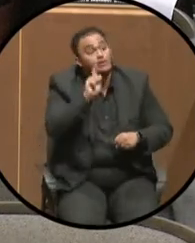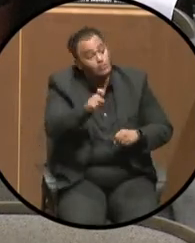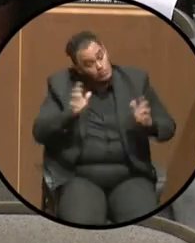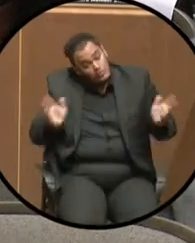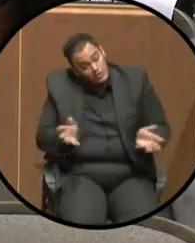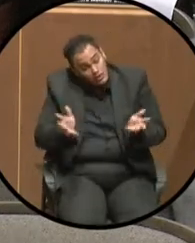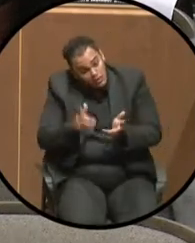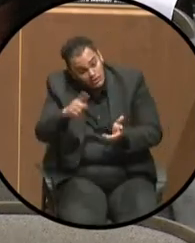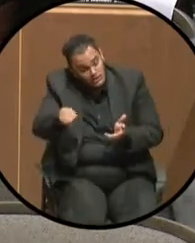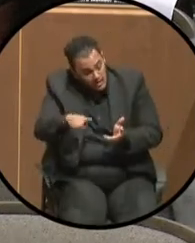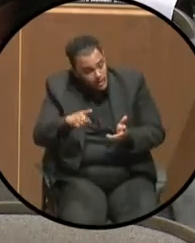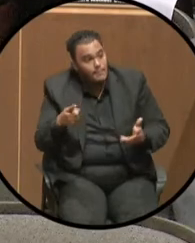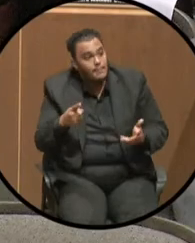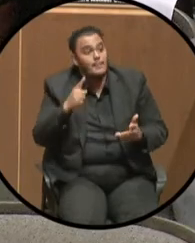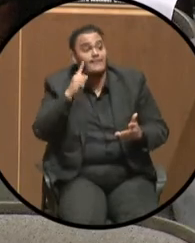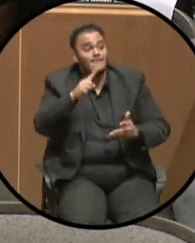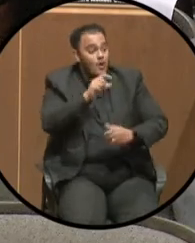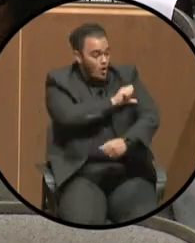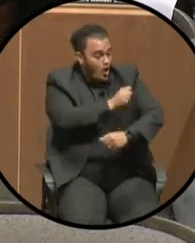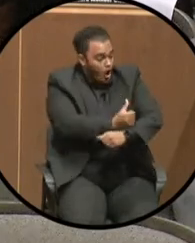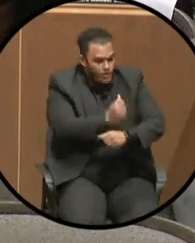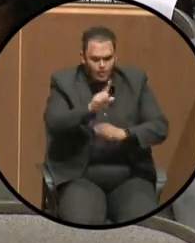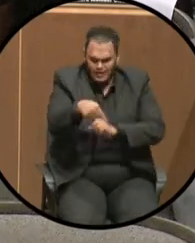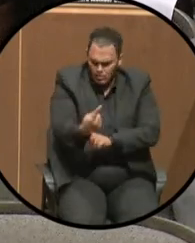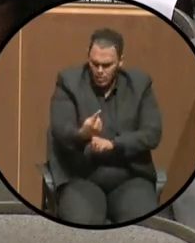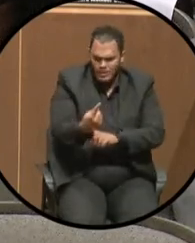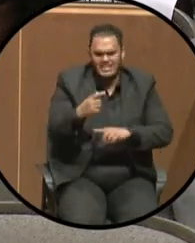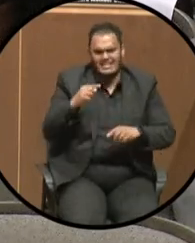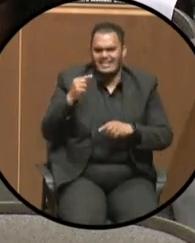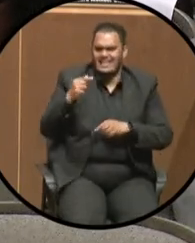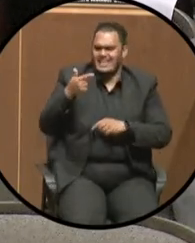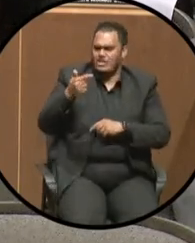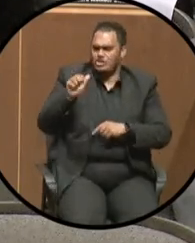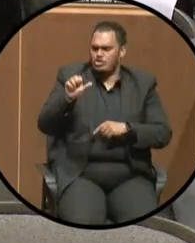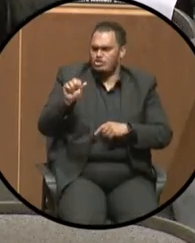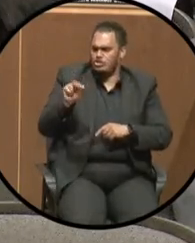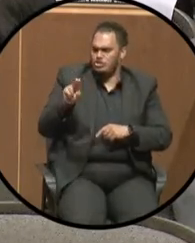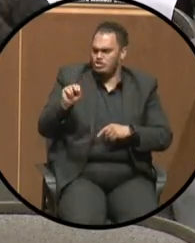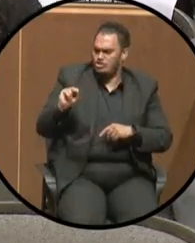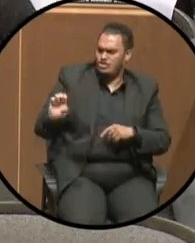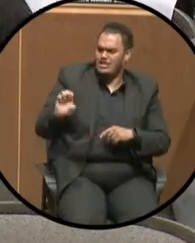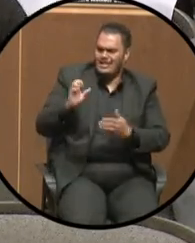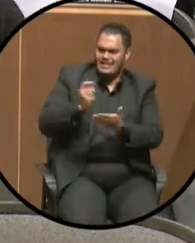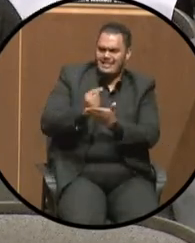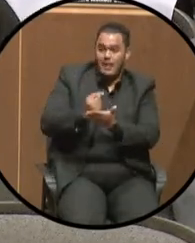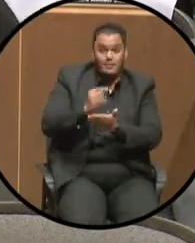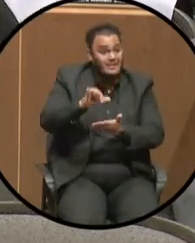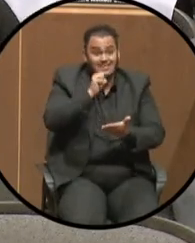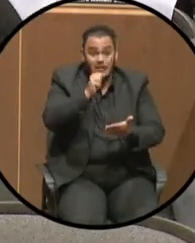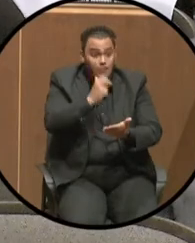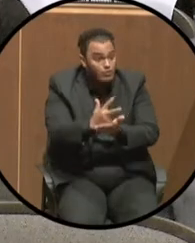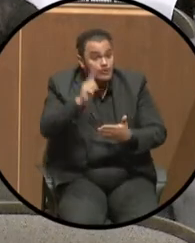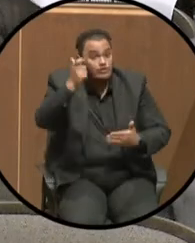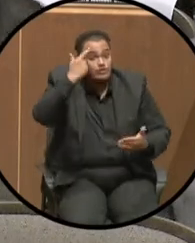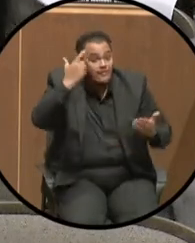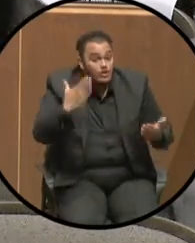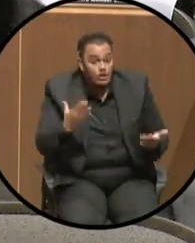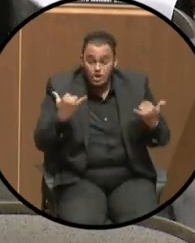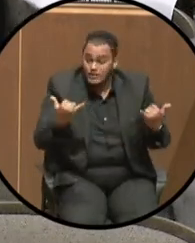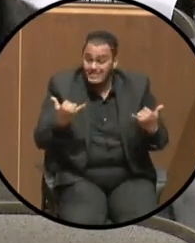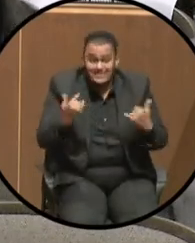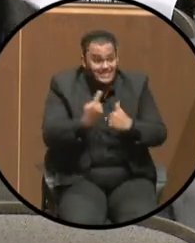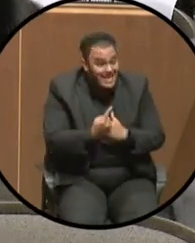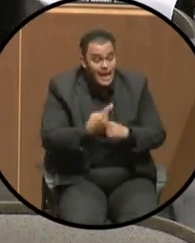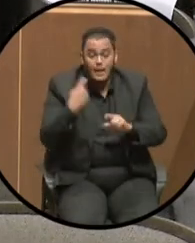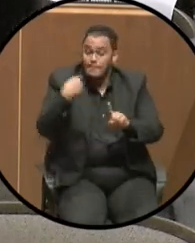authorized use only gene therapy. It is not approved by the FDA. The governor stated again today, and the commissioner of the